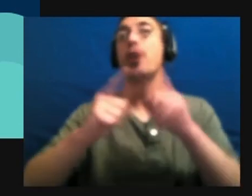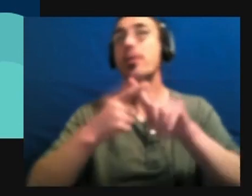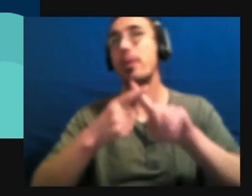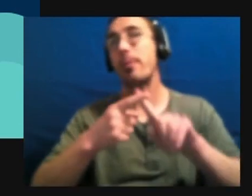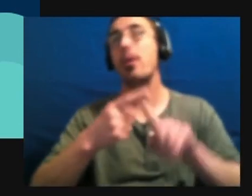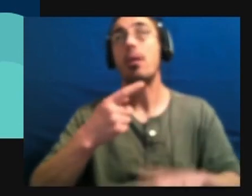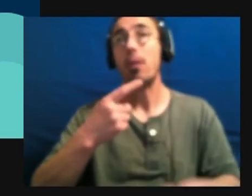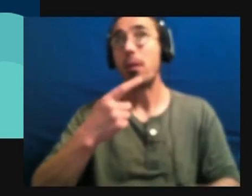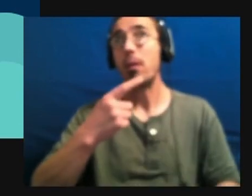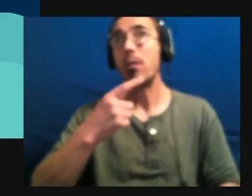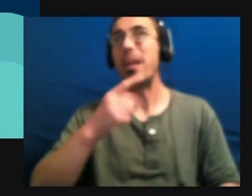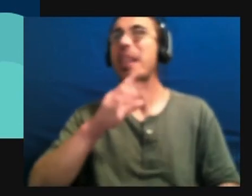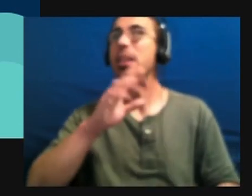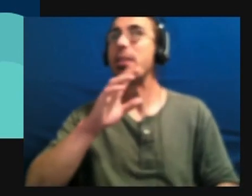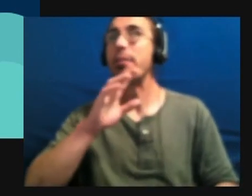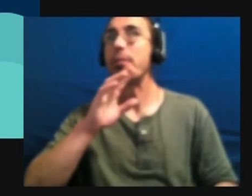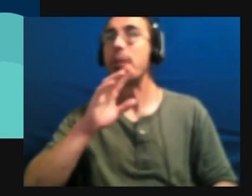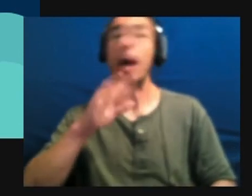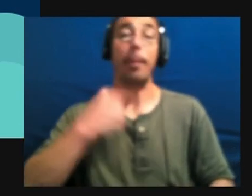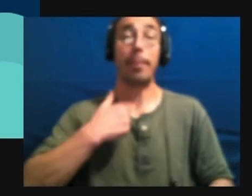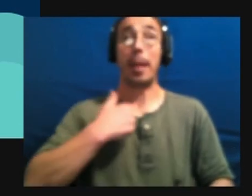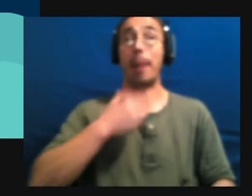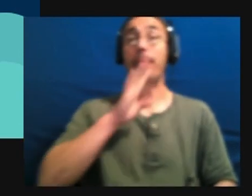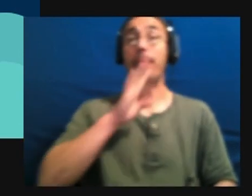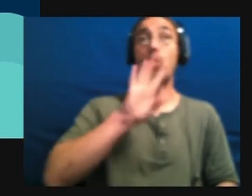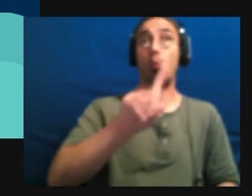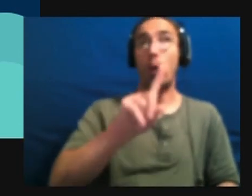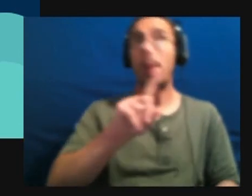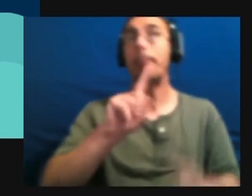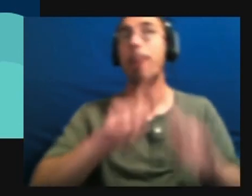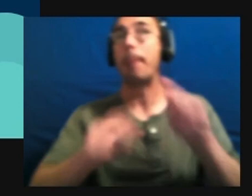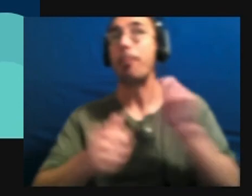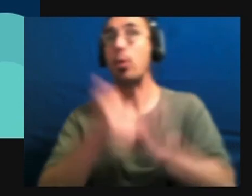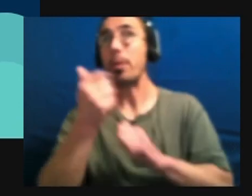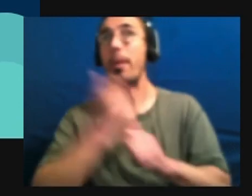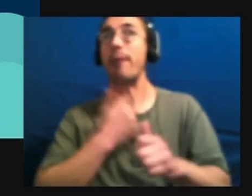autistic life expectancy, and we need to